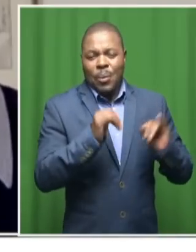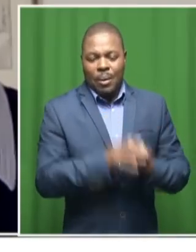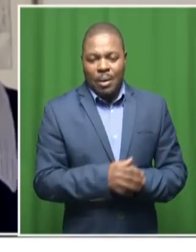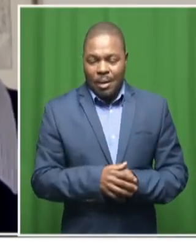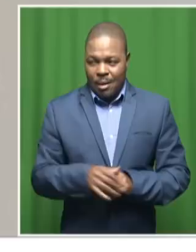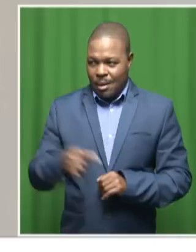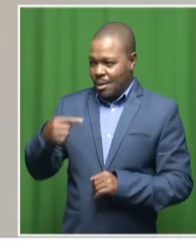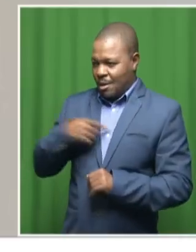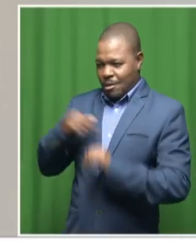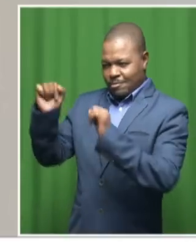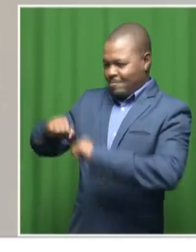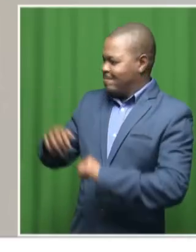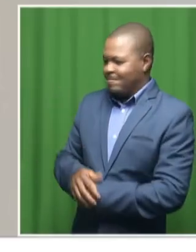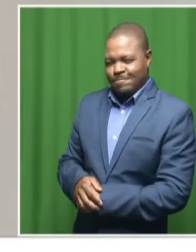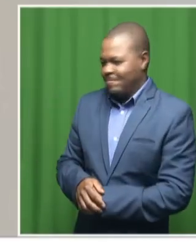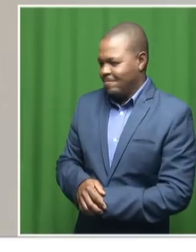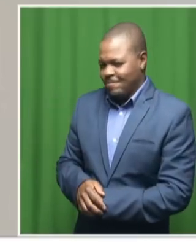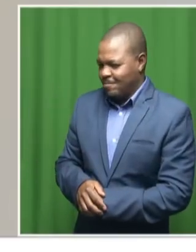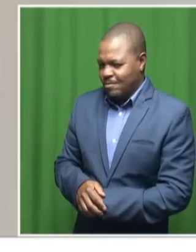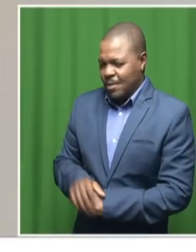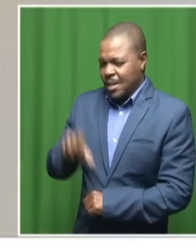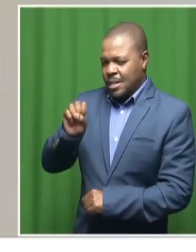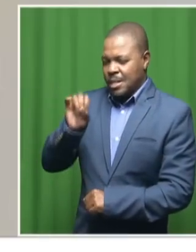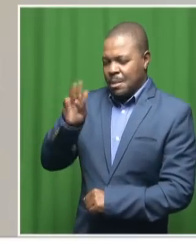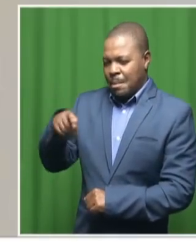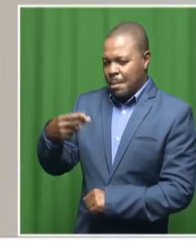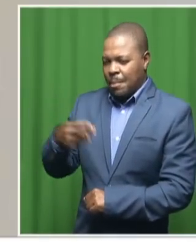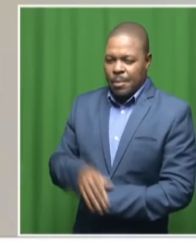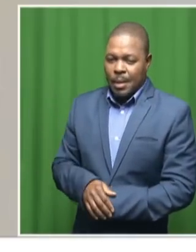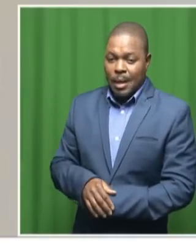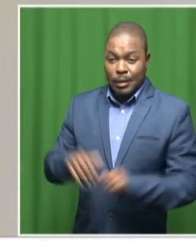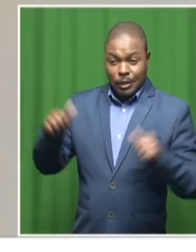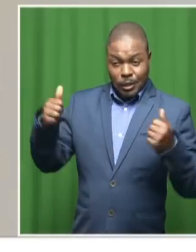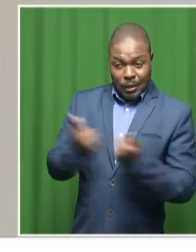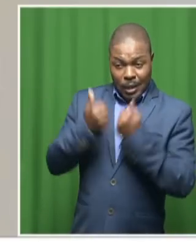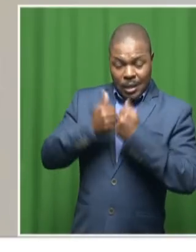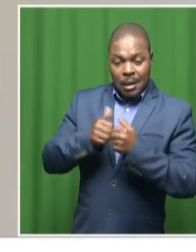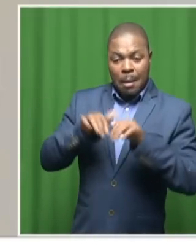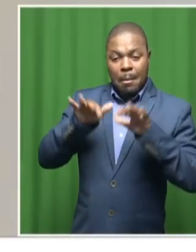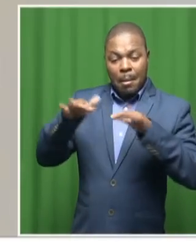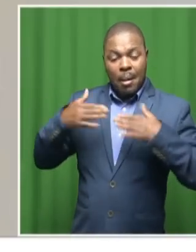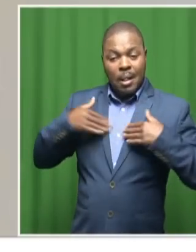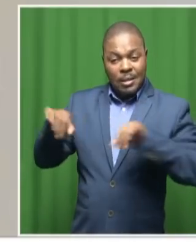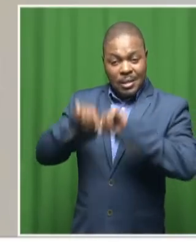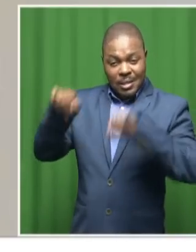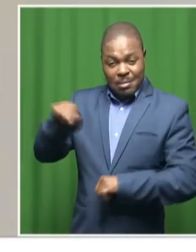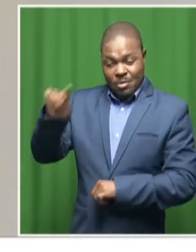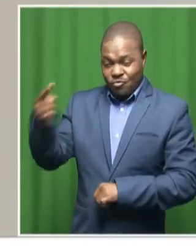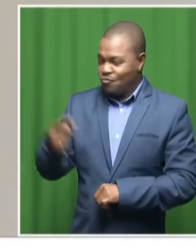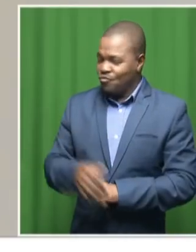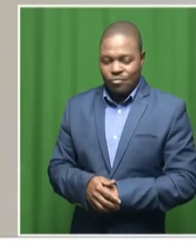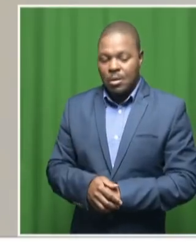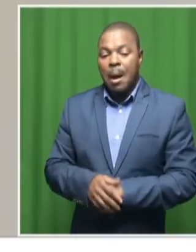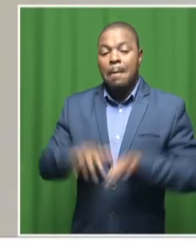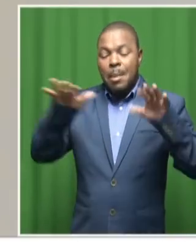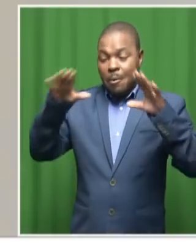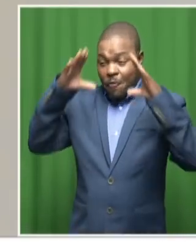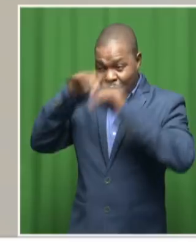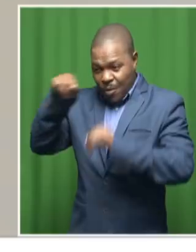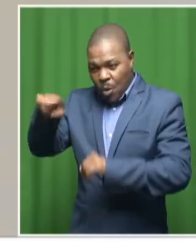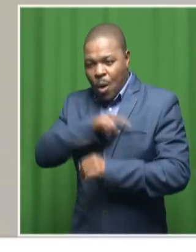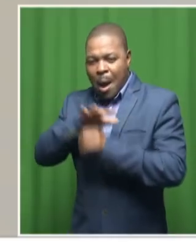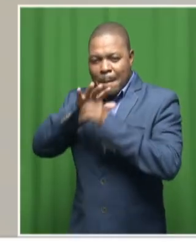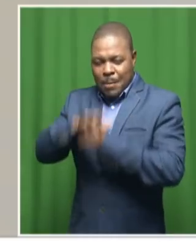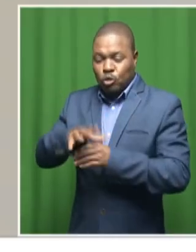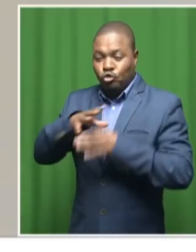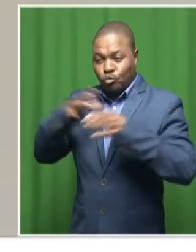that, Simpiwe. The challenge is not just the public health system. Everybody's focusing on it because that's where the pressure is